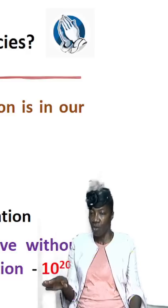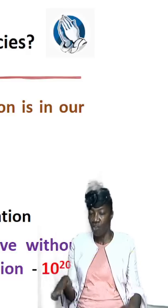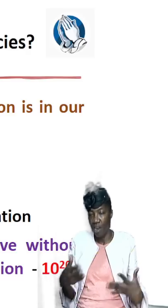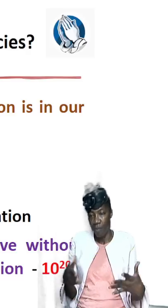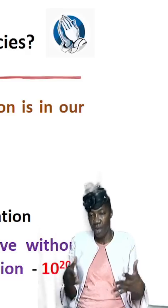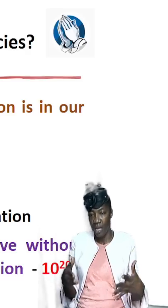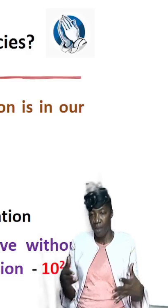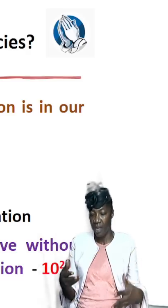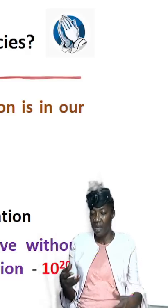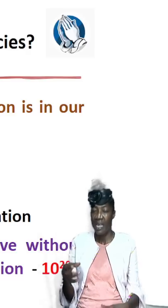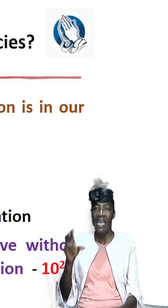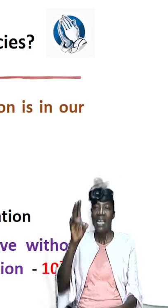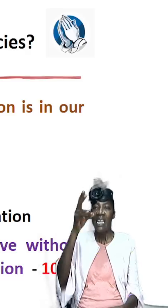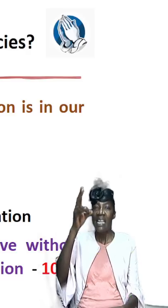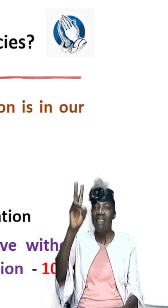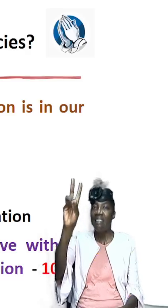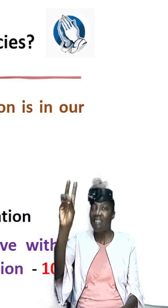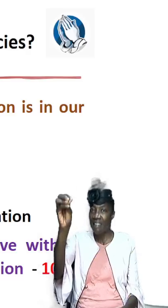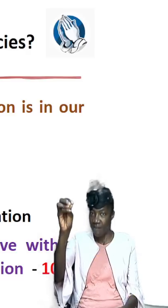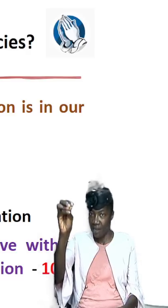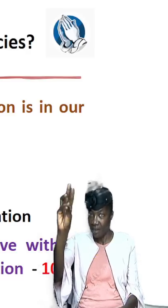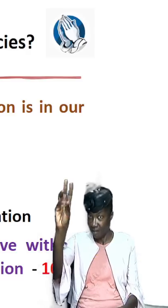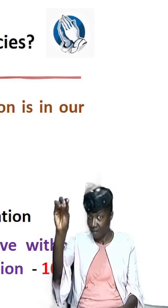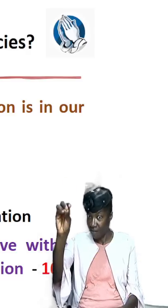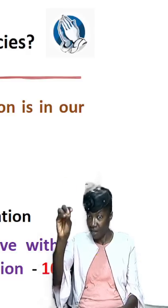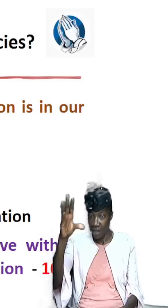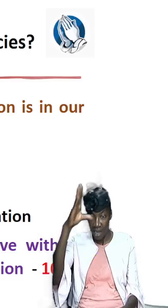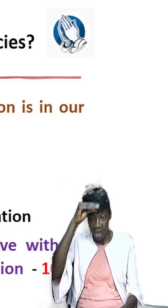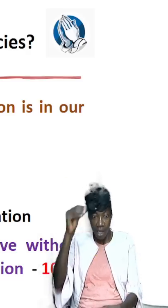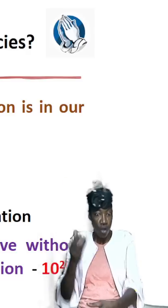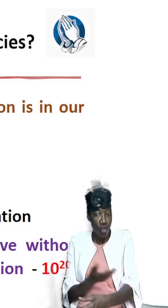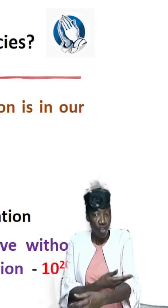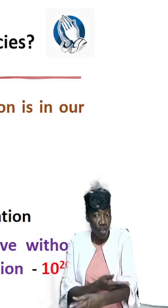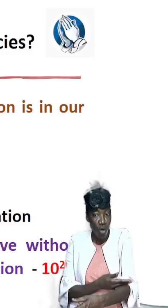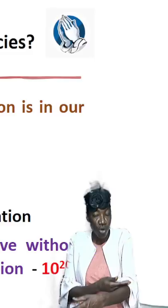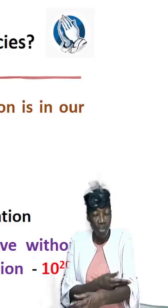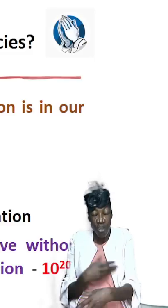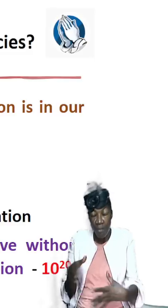of Israel, not counting his daughters, but 70 sons. And call that he